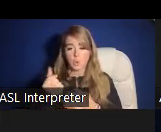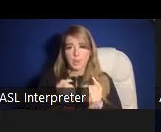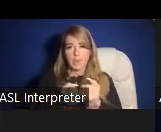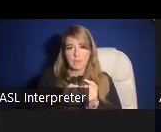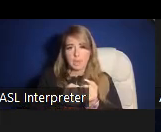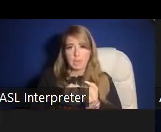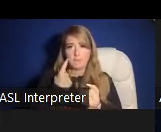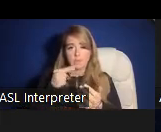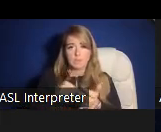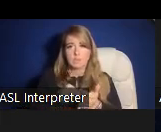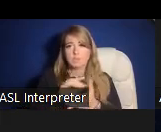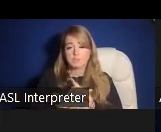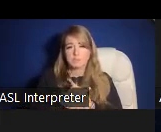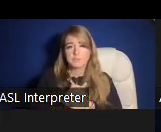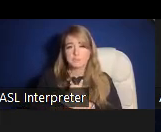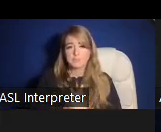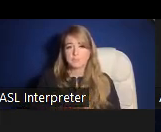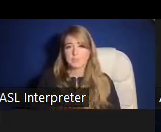forward.